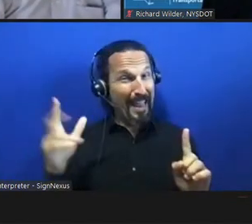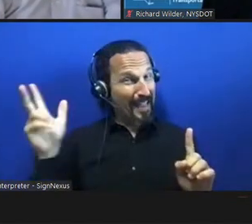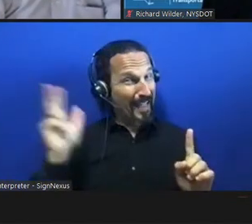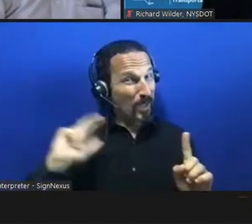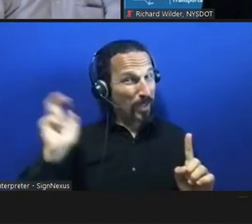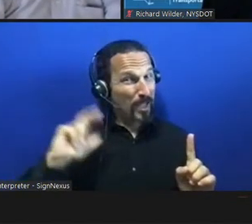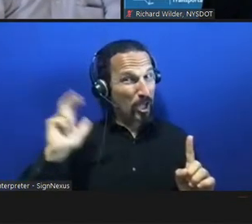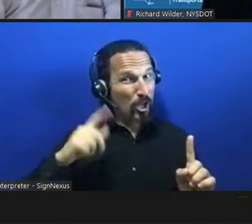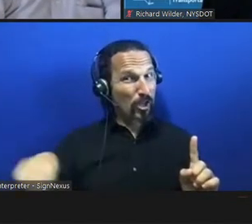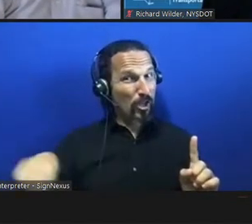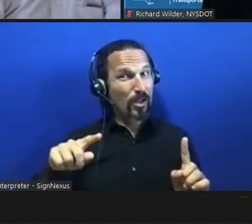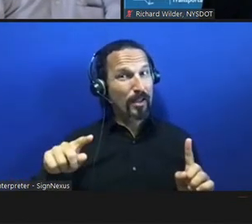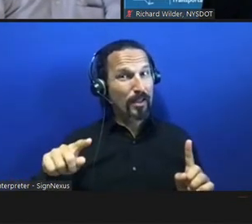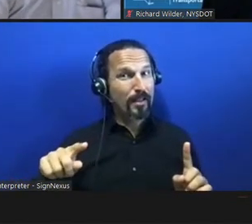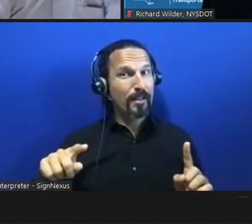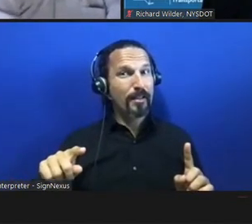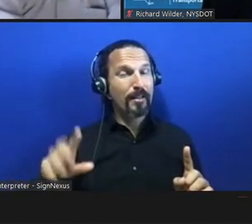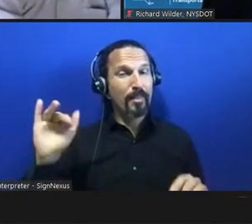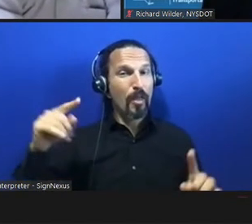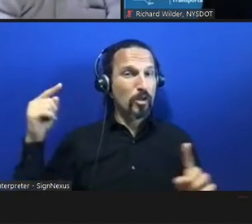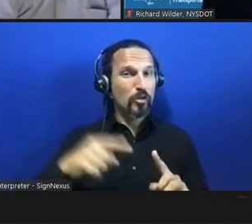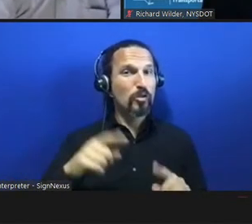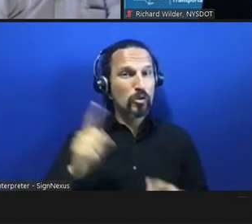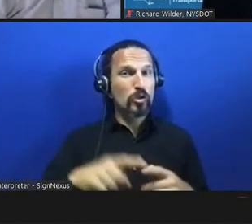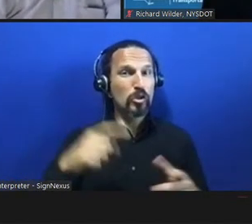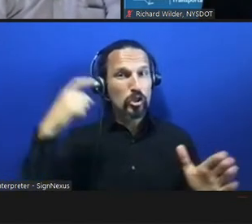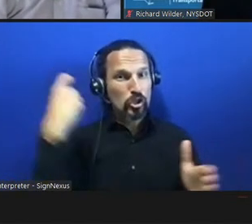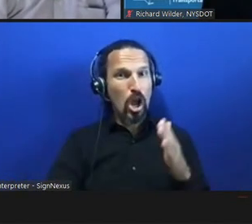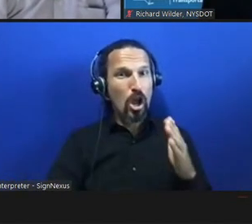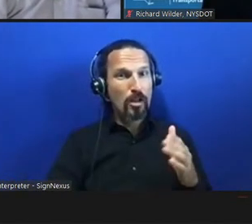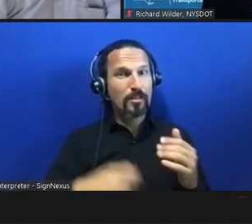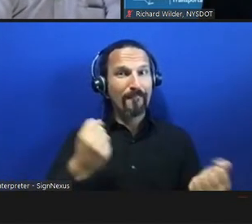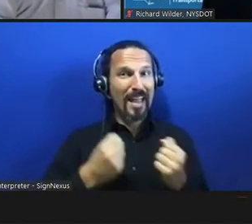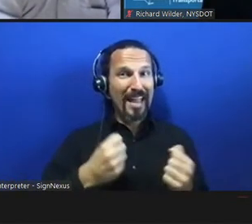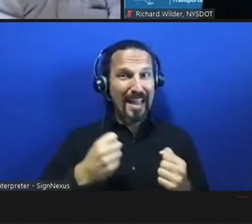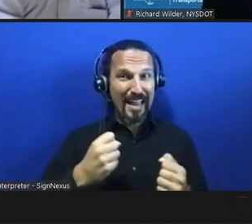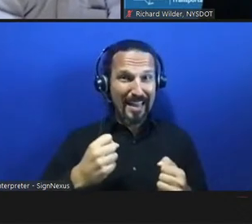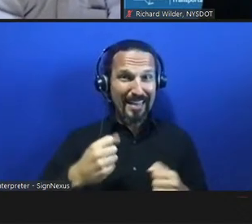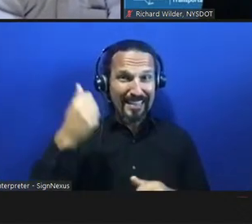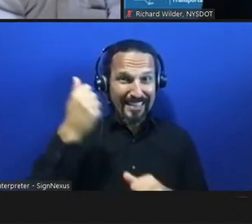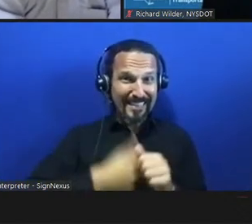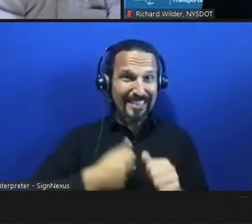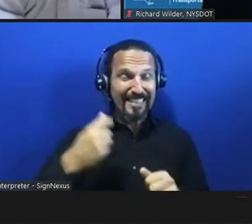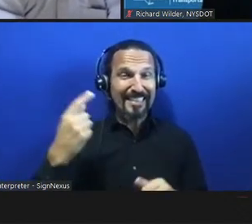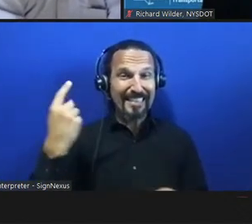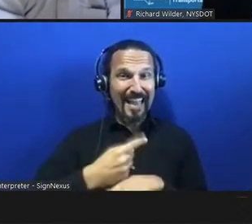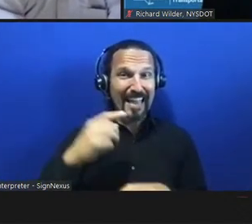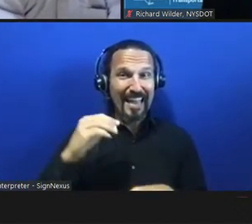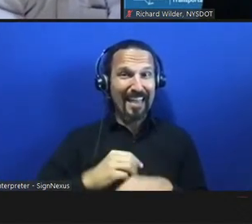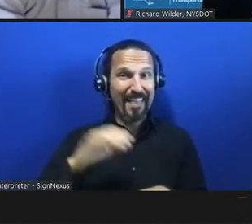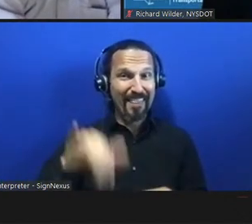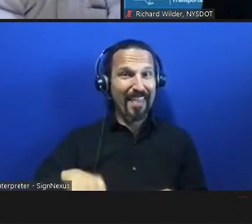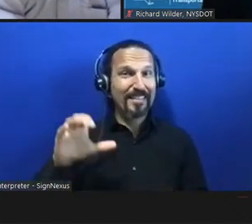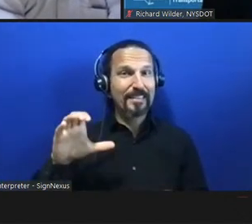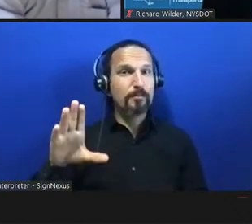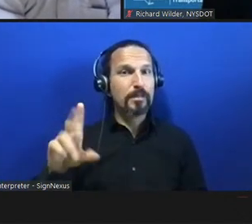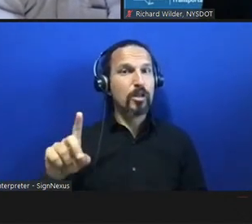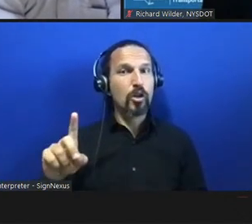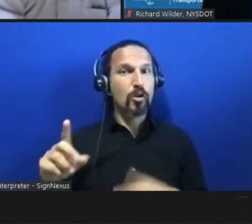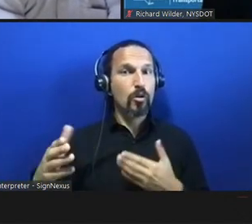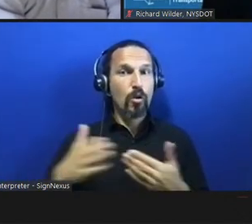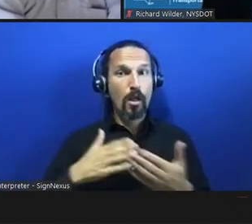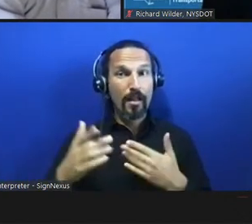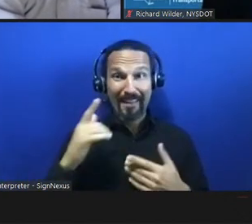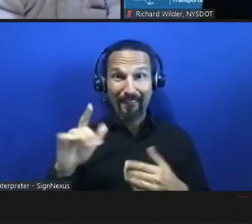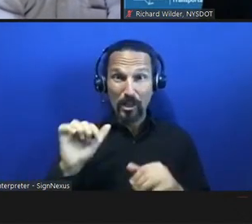that there is an aim to charge vehicles per day that they are in the zone whether or not they are being